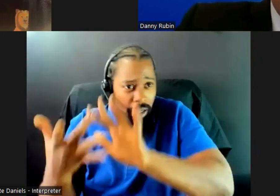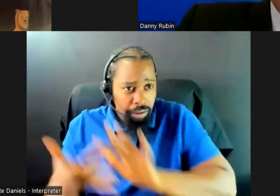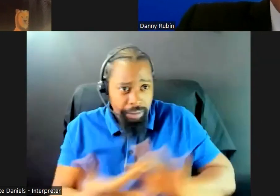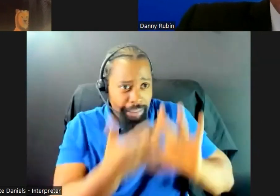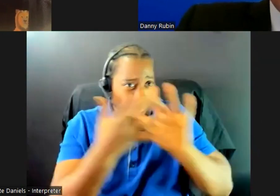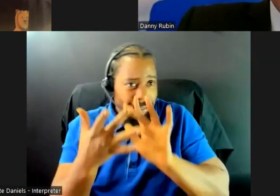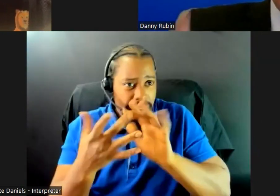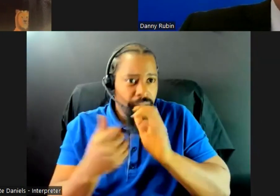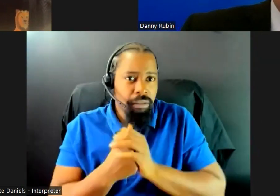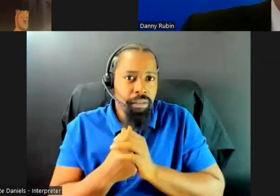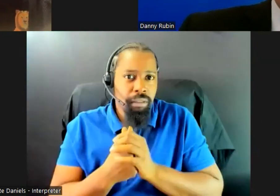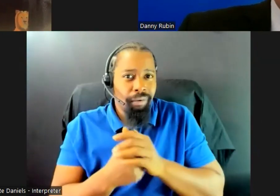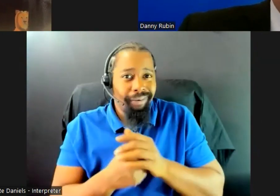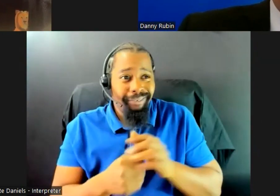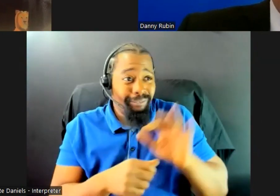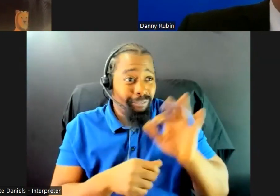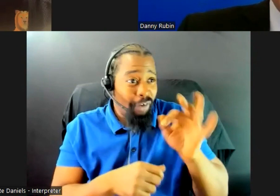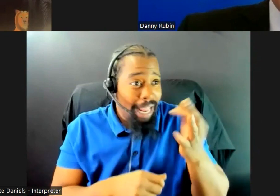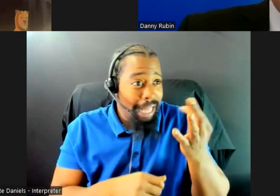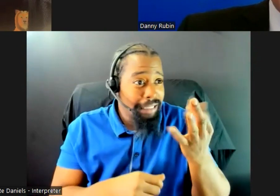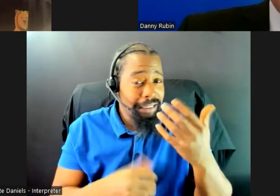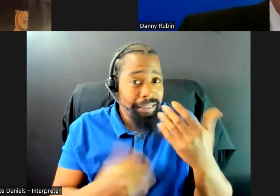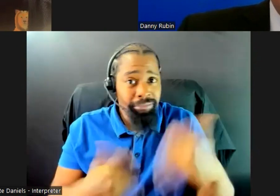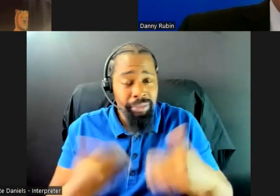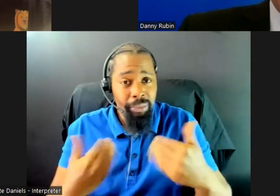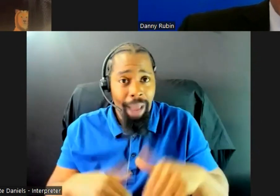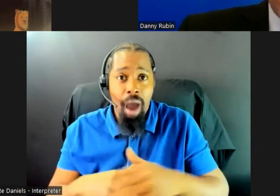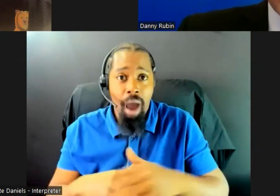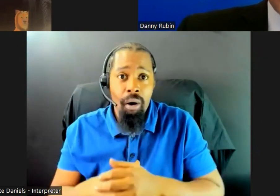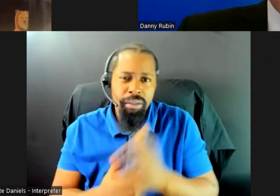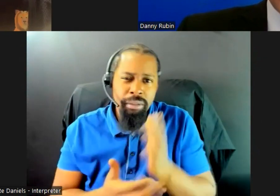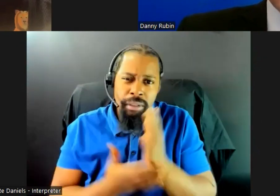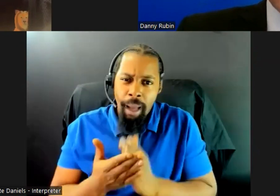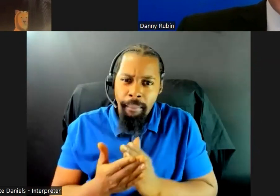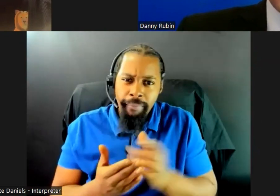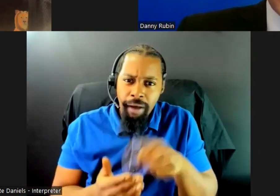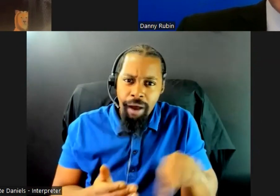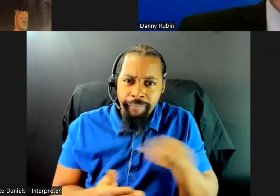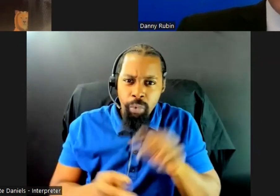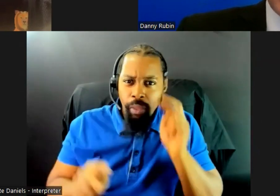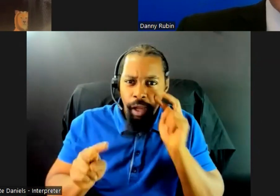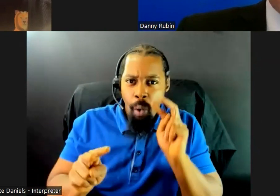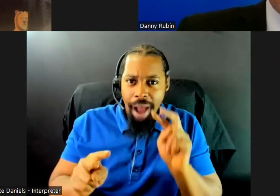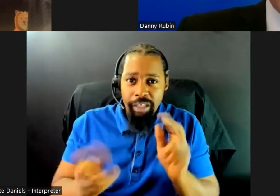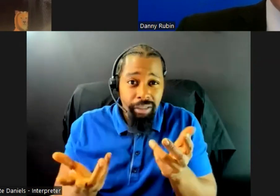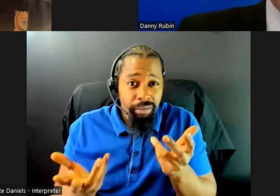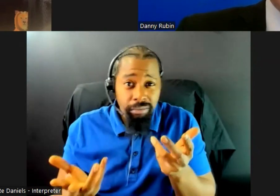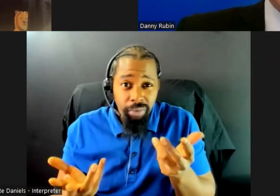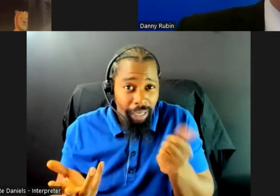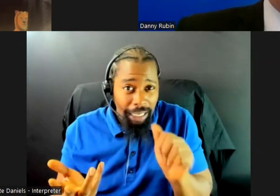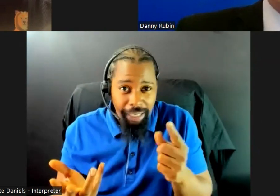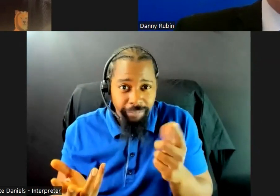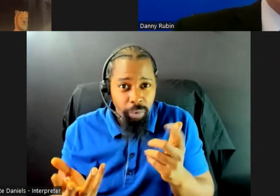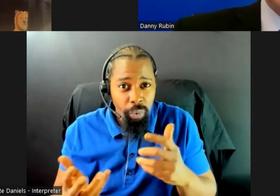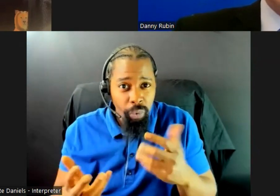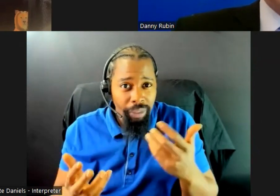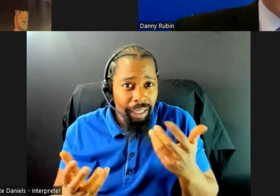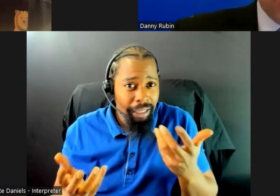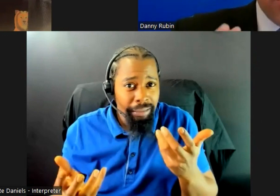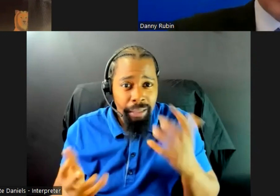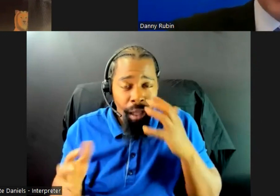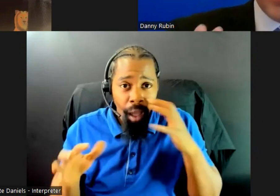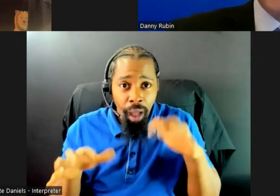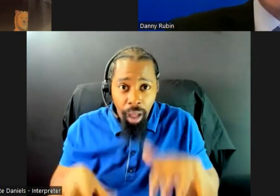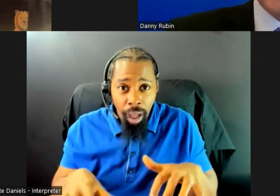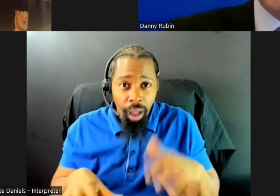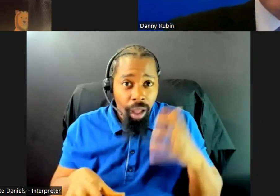like, wow, like this is real. This is big time. Can I see some teachers that can echo that through their students watching? Because,